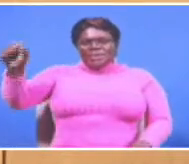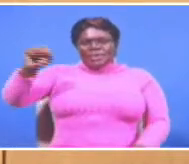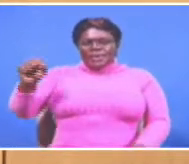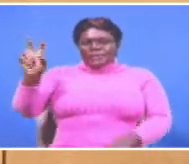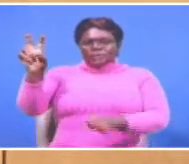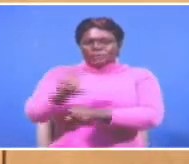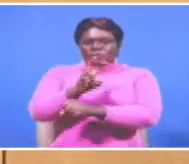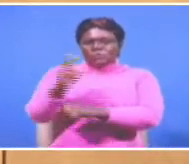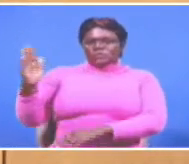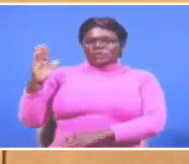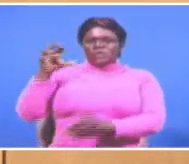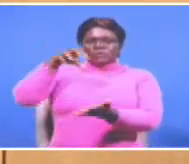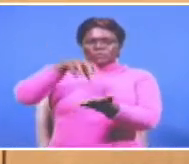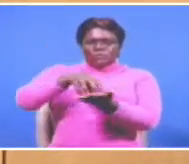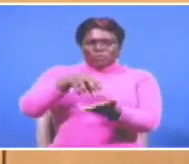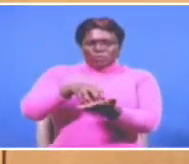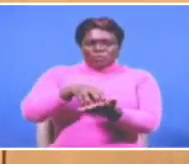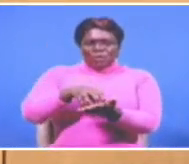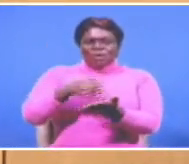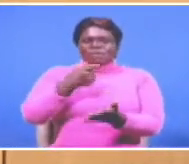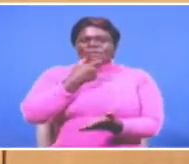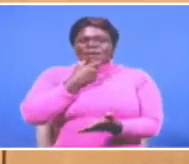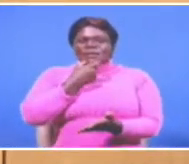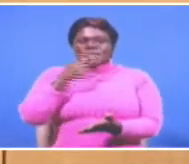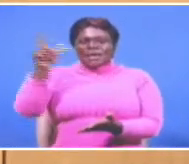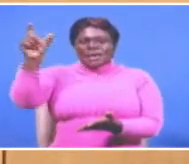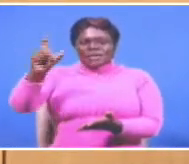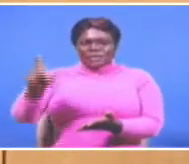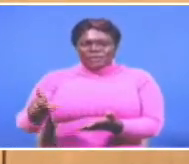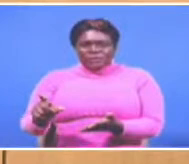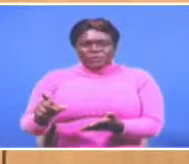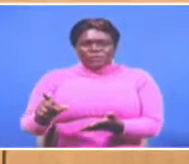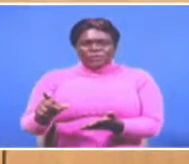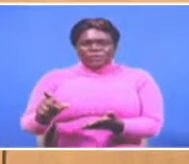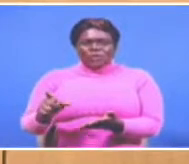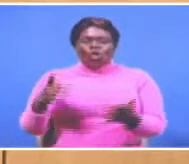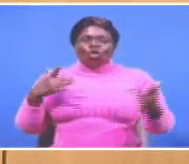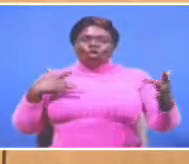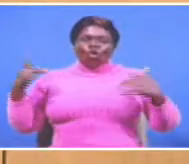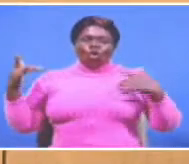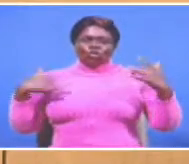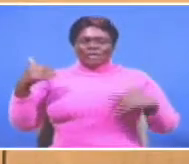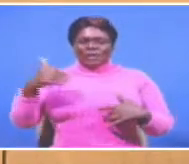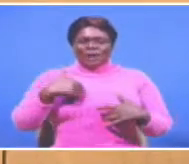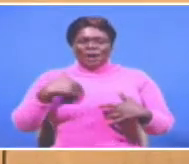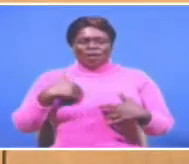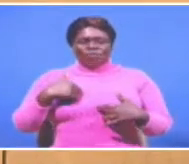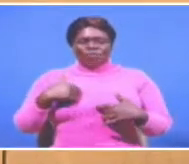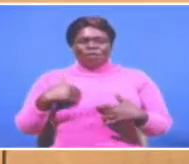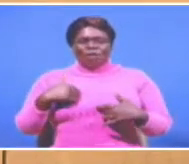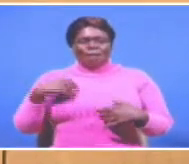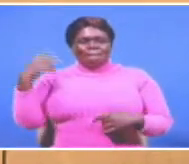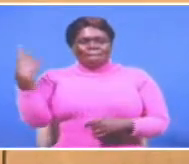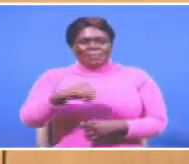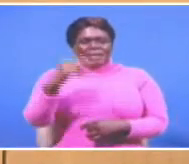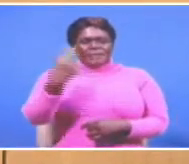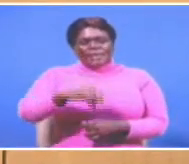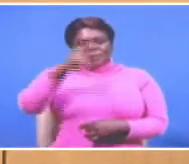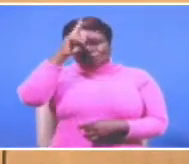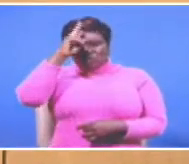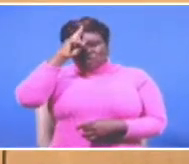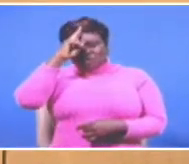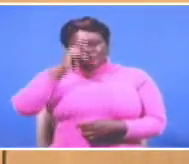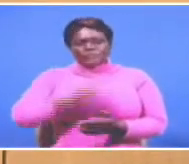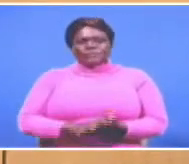the security situation down Nyanza region, where he expressed concerns about the attacks on security agents and